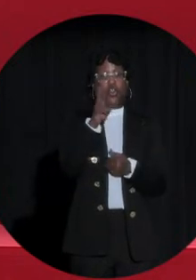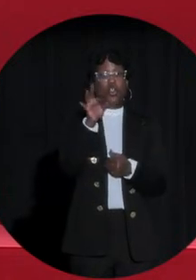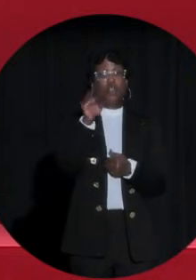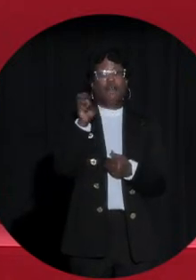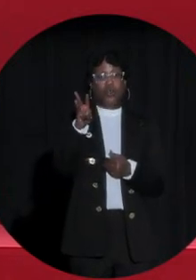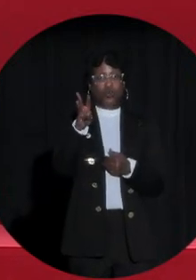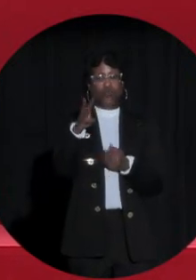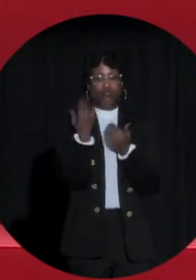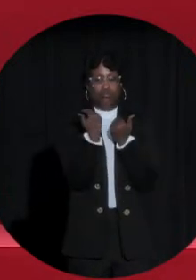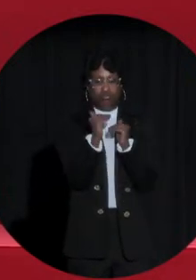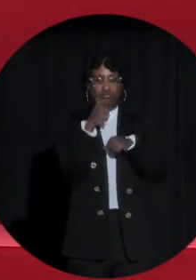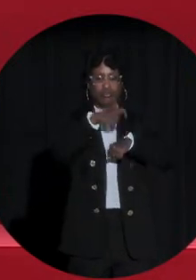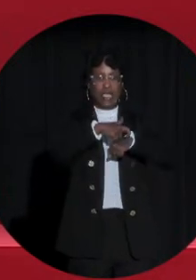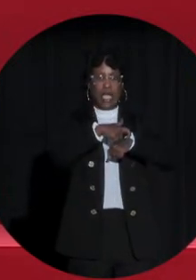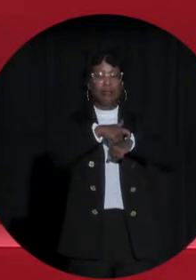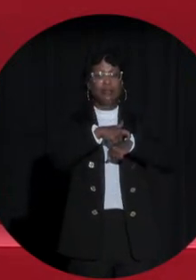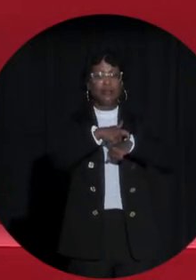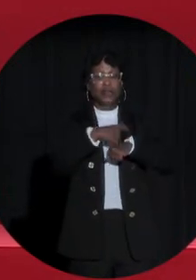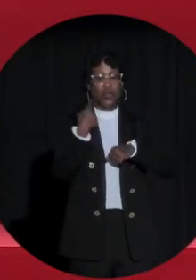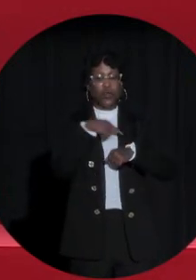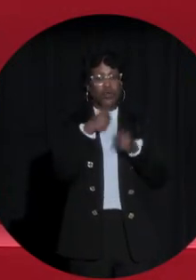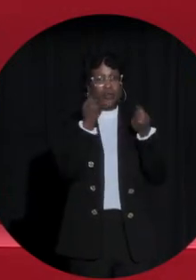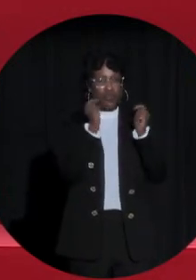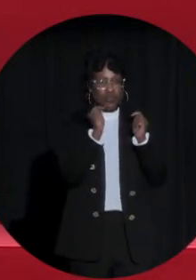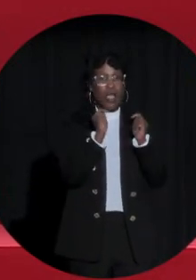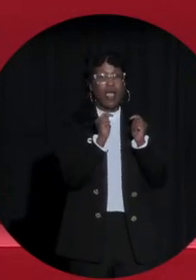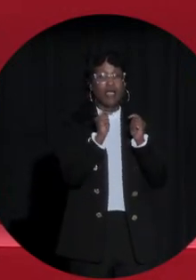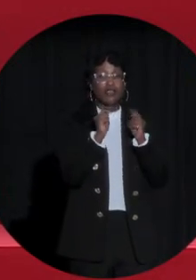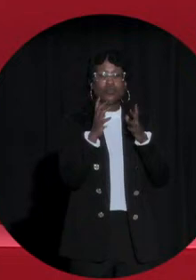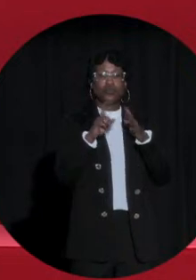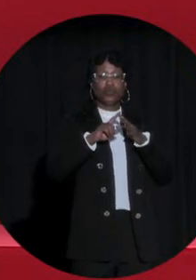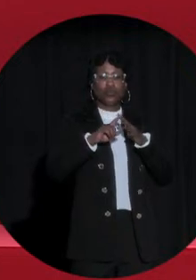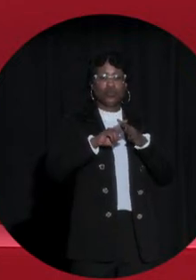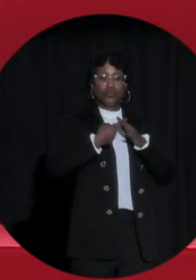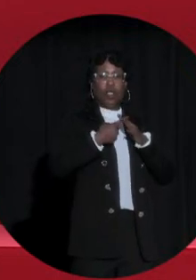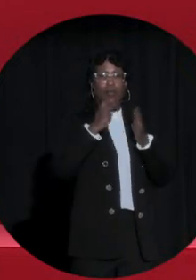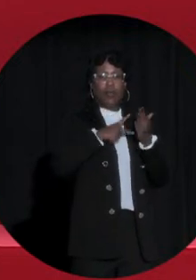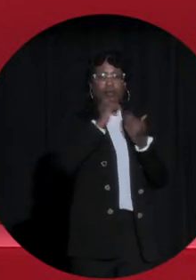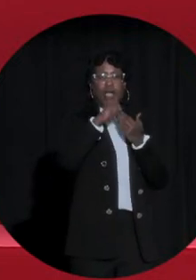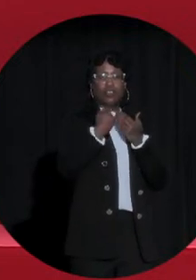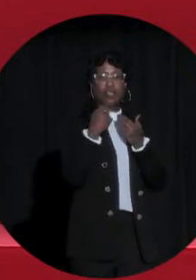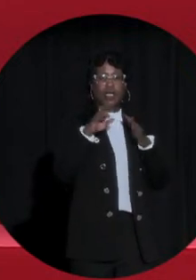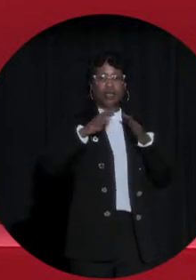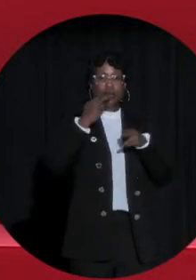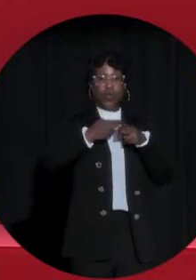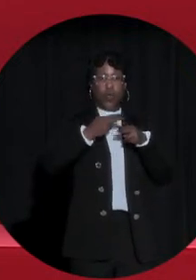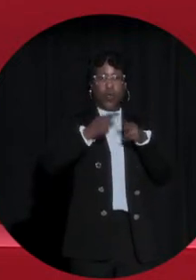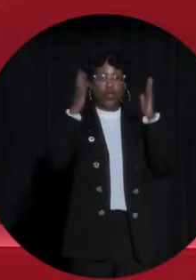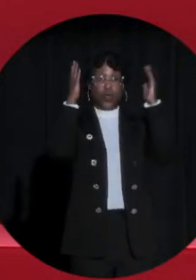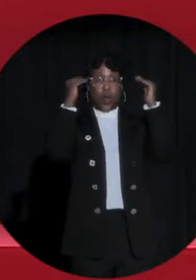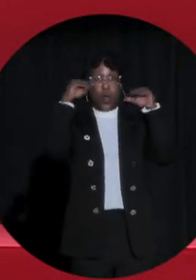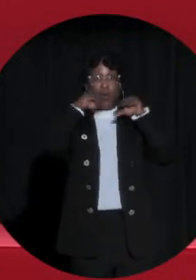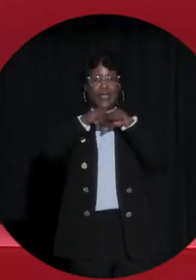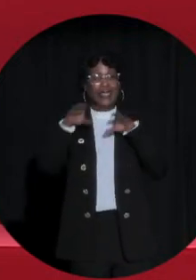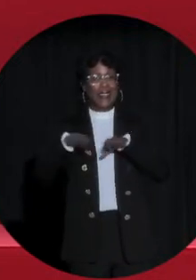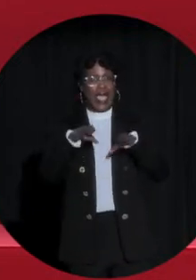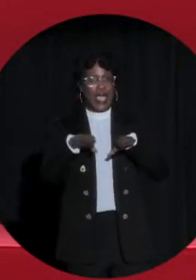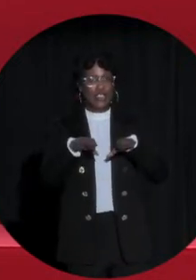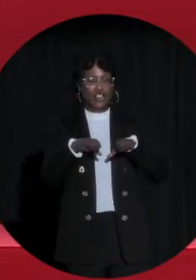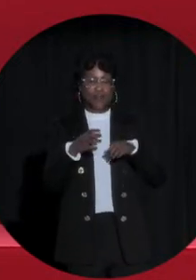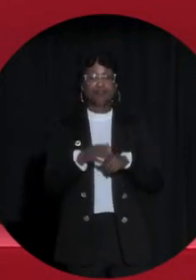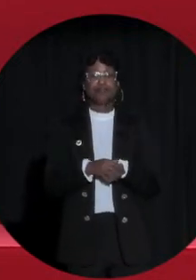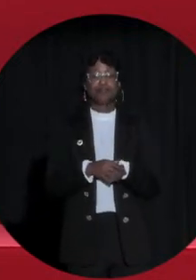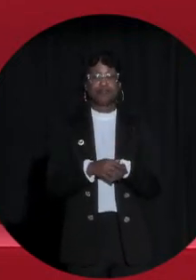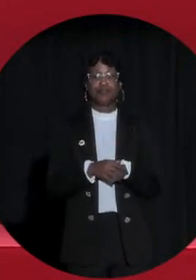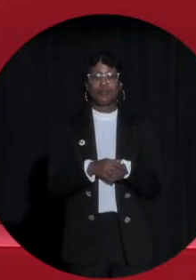reentry efforts. And last year, we launched an anti-violence initiative called Hope in Action, thank you, Pastor Tony Lee, to